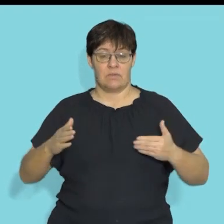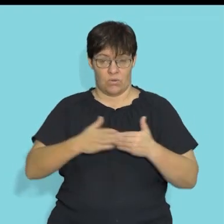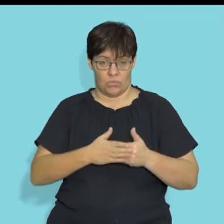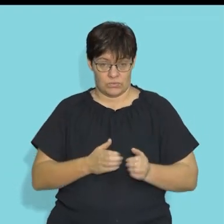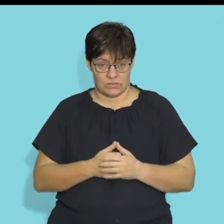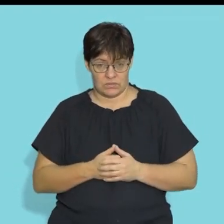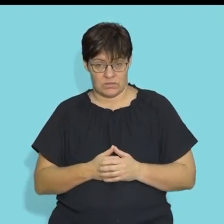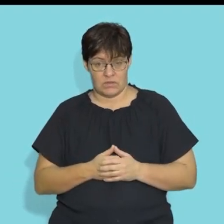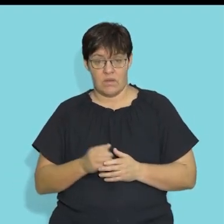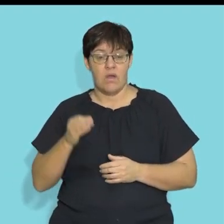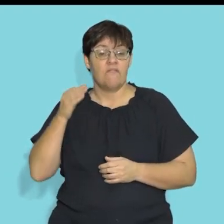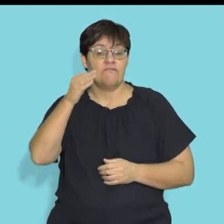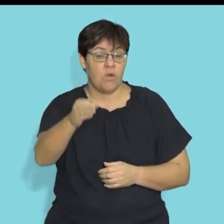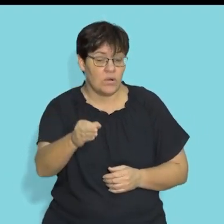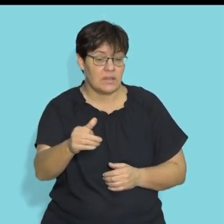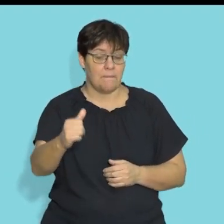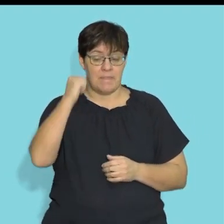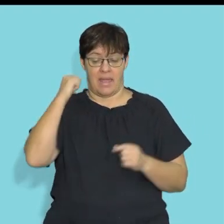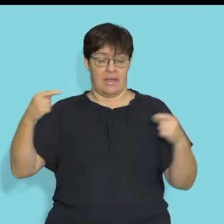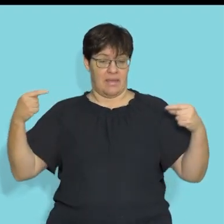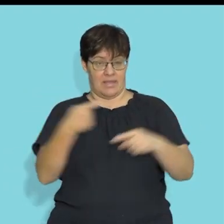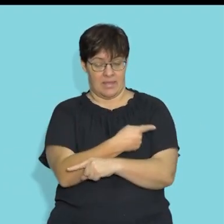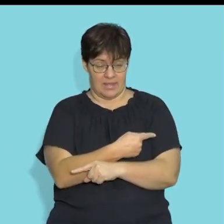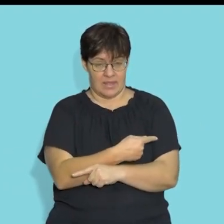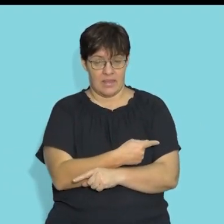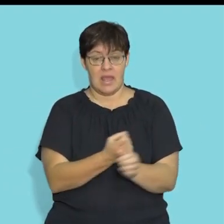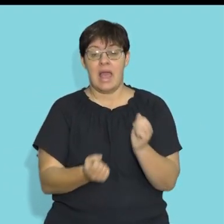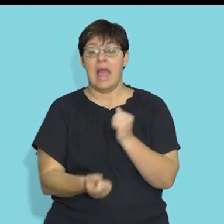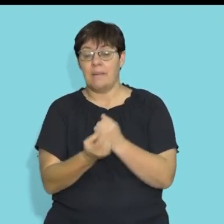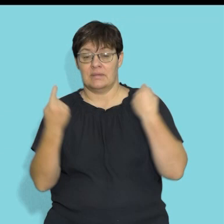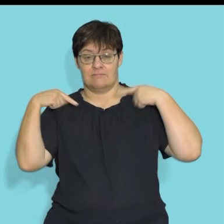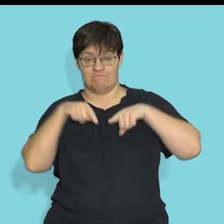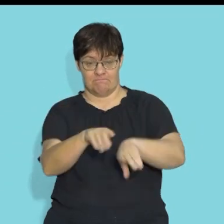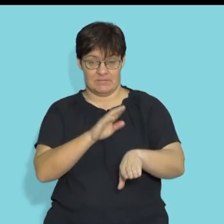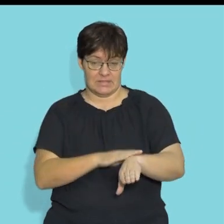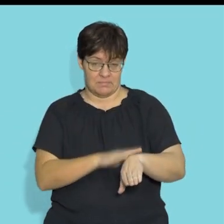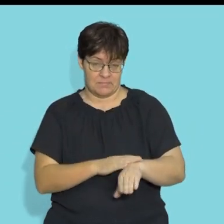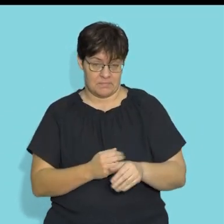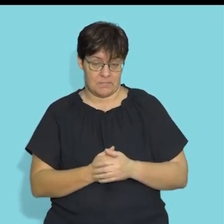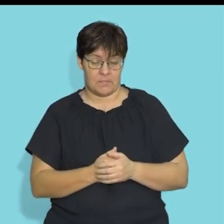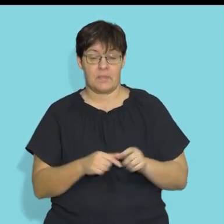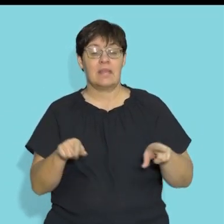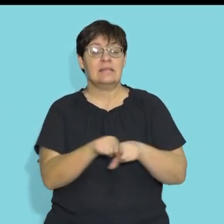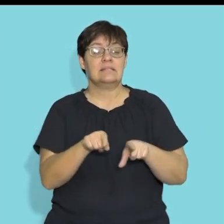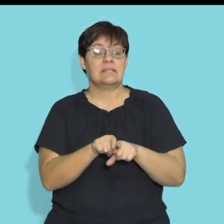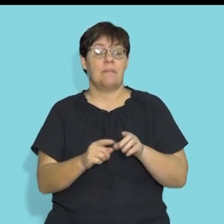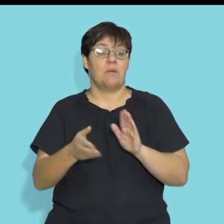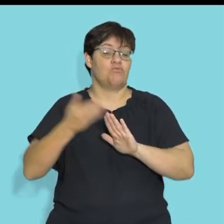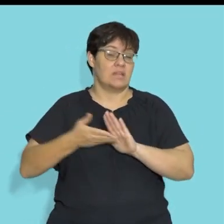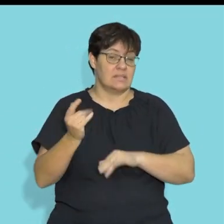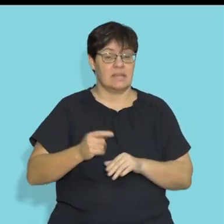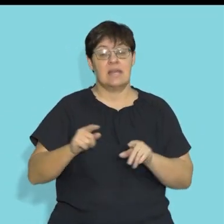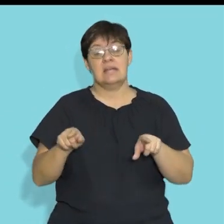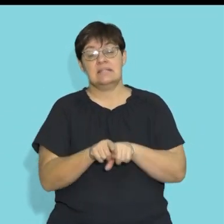when the forward and the reverse reactions happen at the same time, at the same rate.